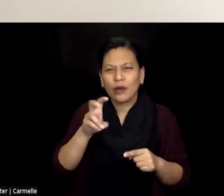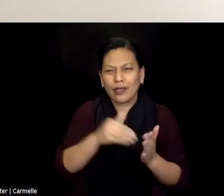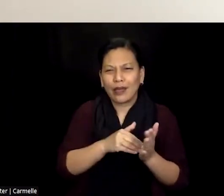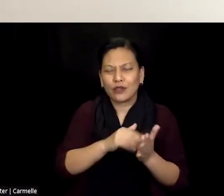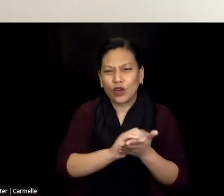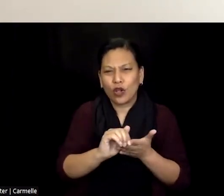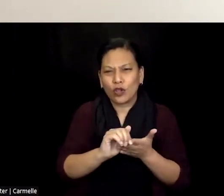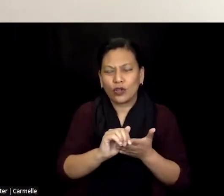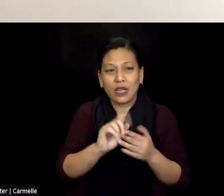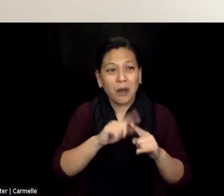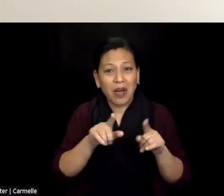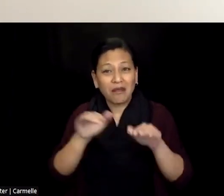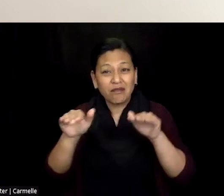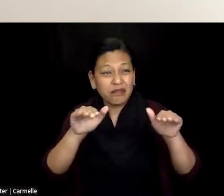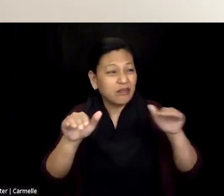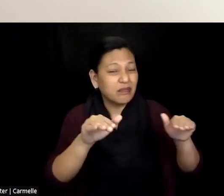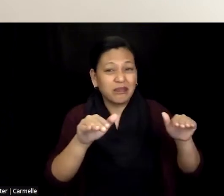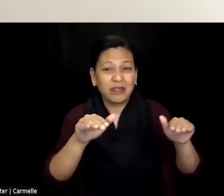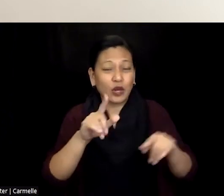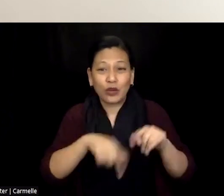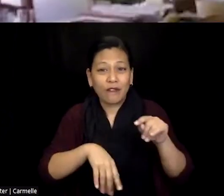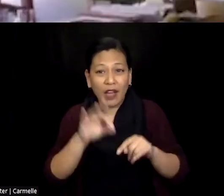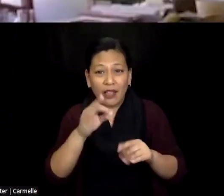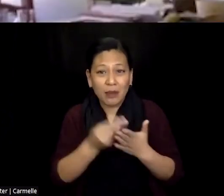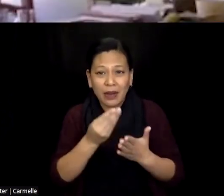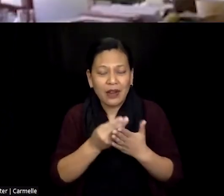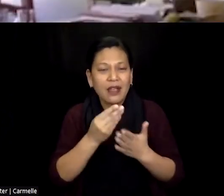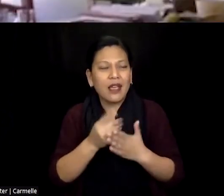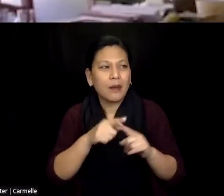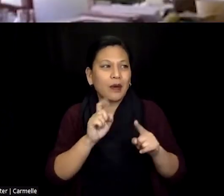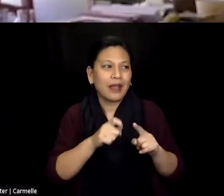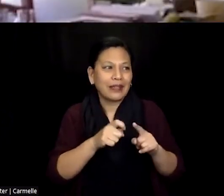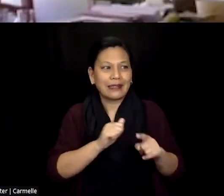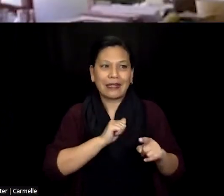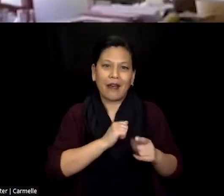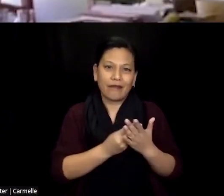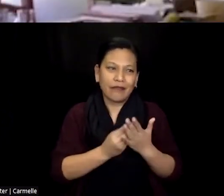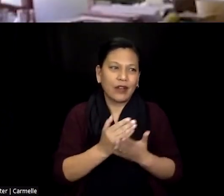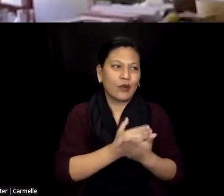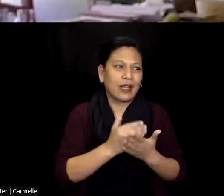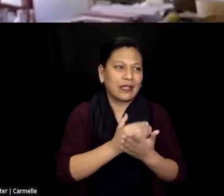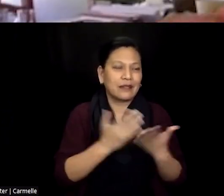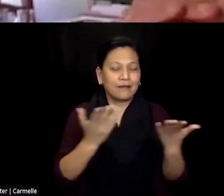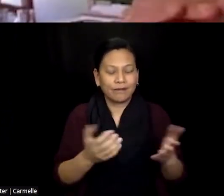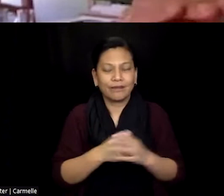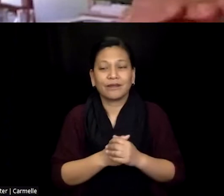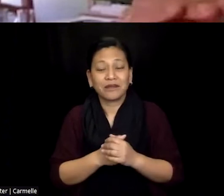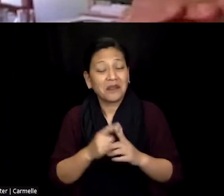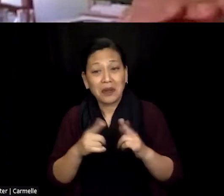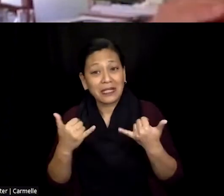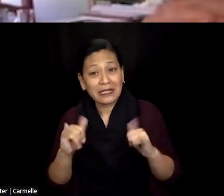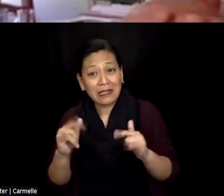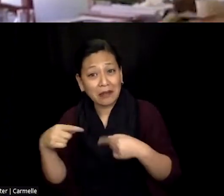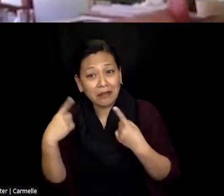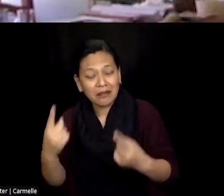Yeah. And we couldn't get the financing to do that. We had to go through Kickstarter. And even now, with where we are,